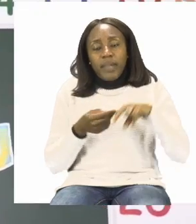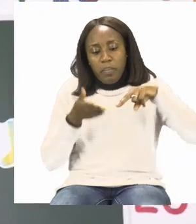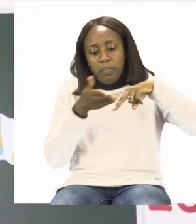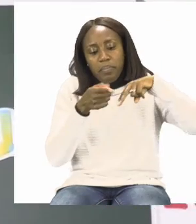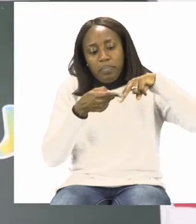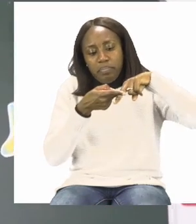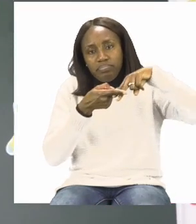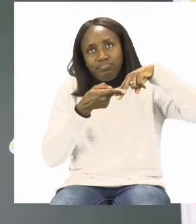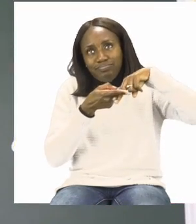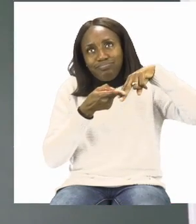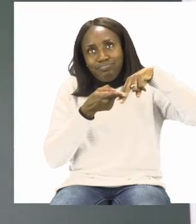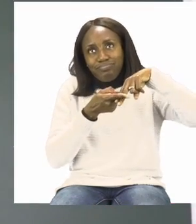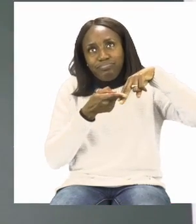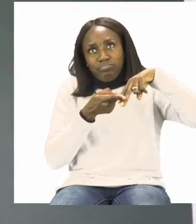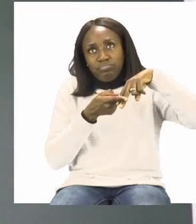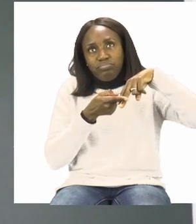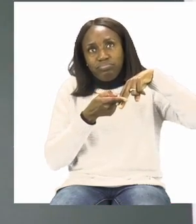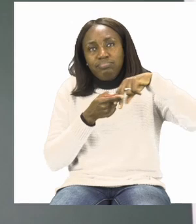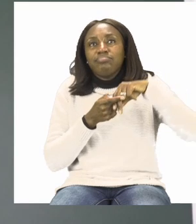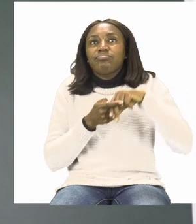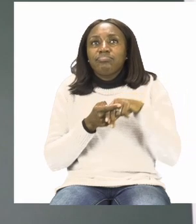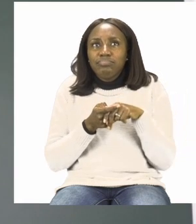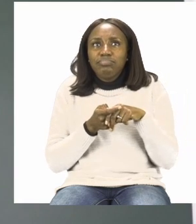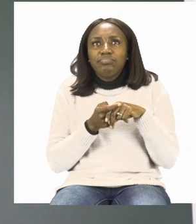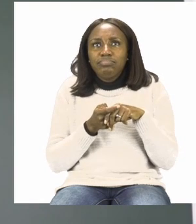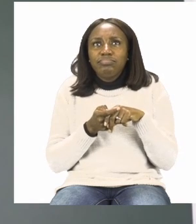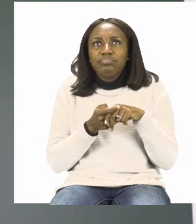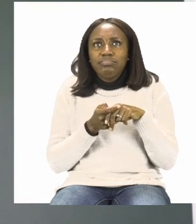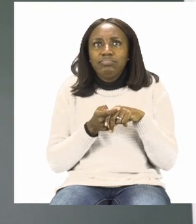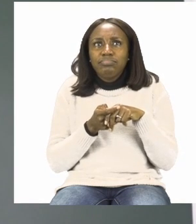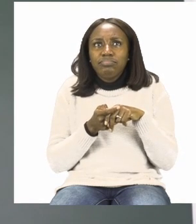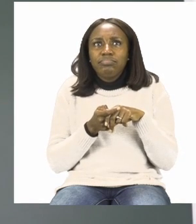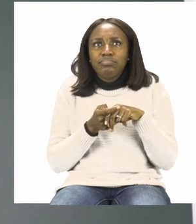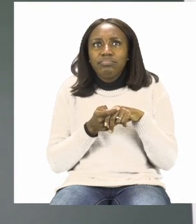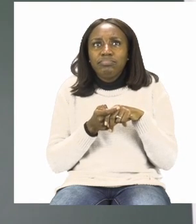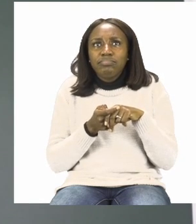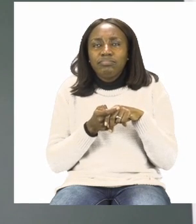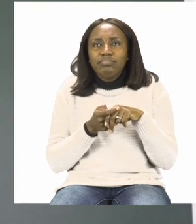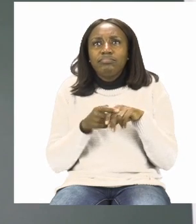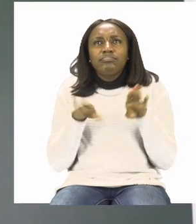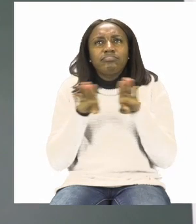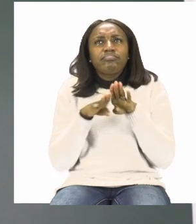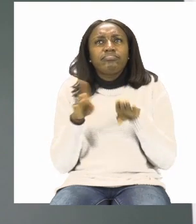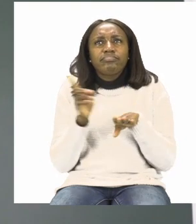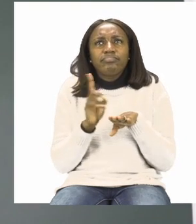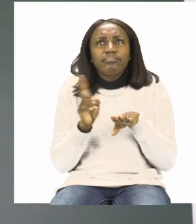the pants. So what do we need to do with the pants?